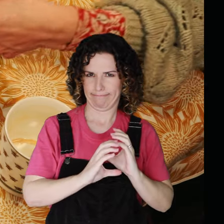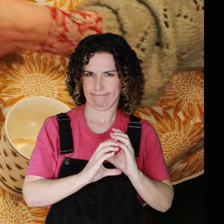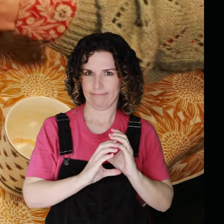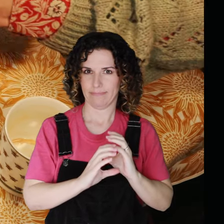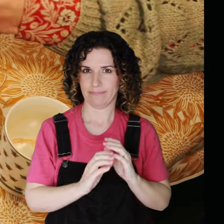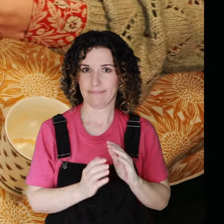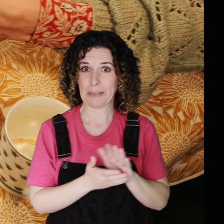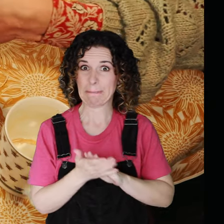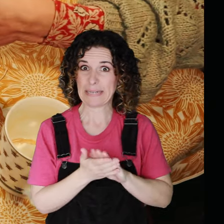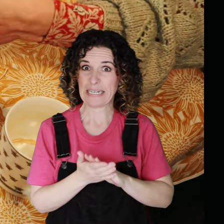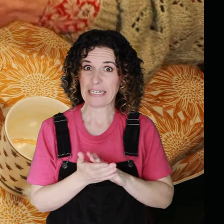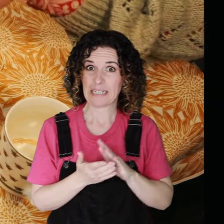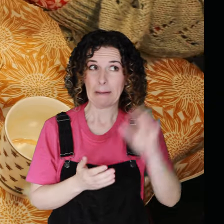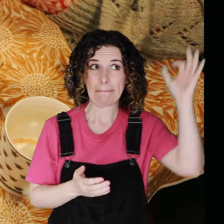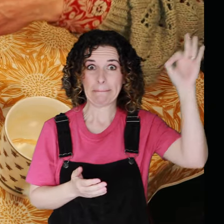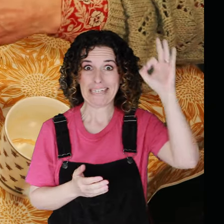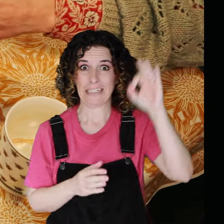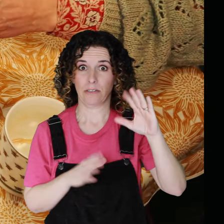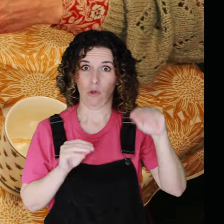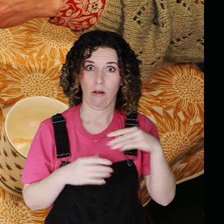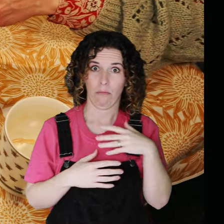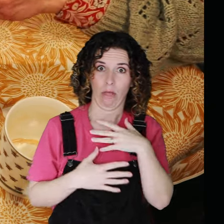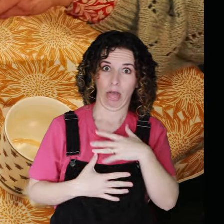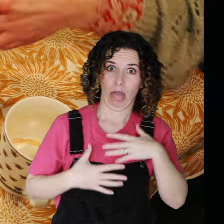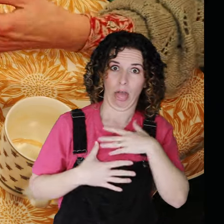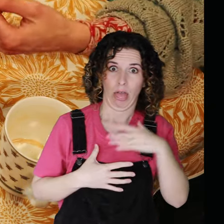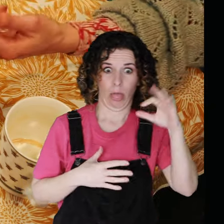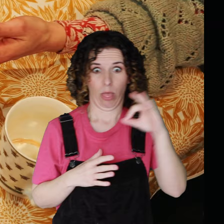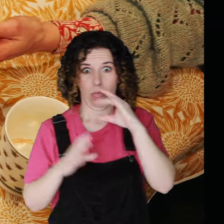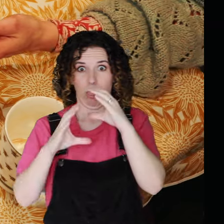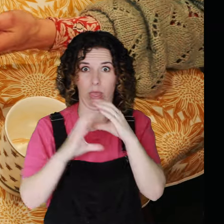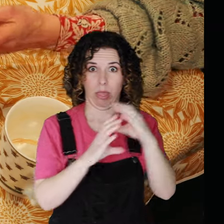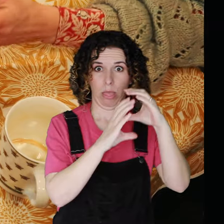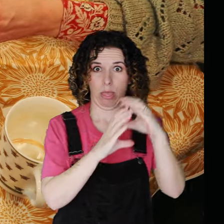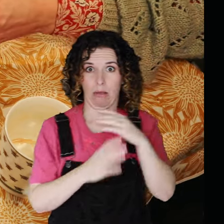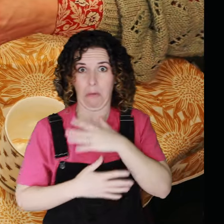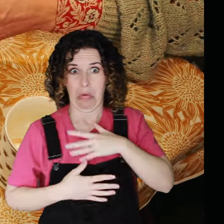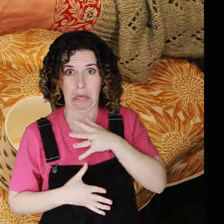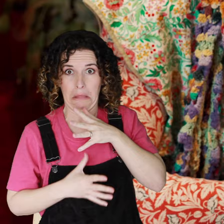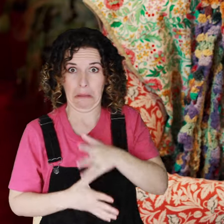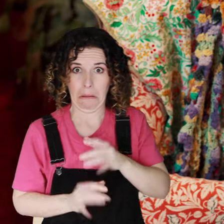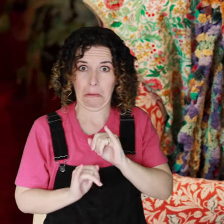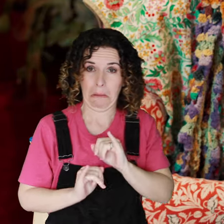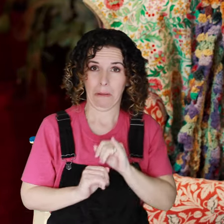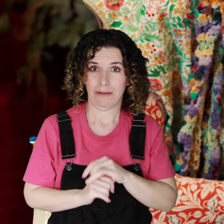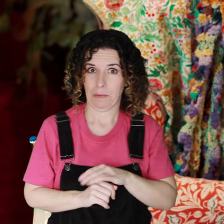So the bees aren't wobbling about? No, wibbly wobbly. Don't want them to get seasick. No. Bee sick. Ooh.